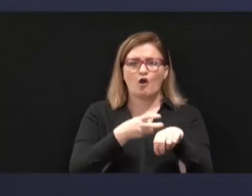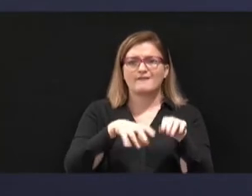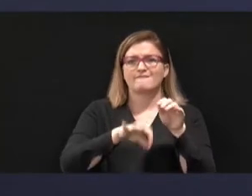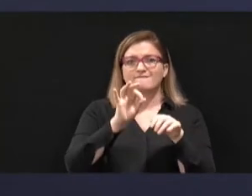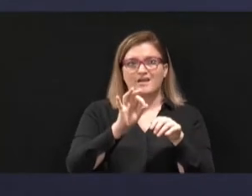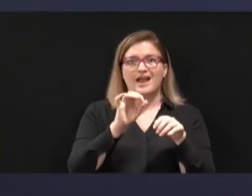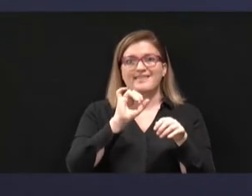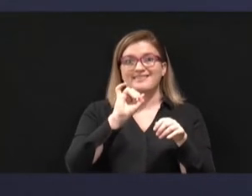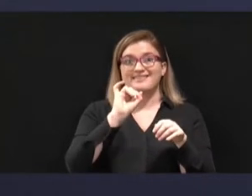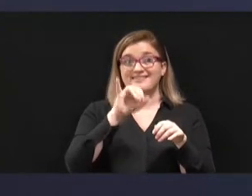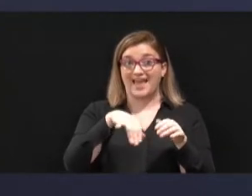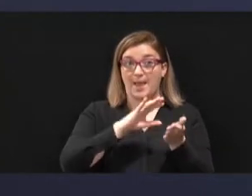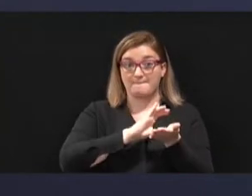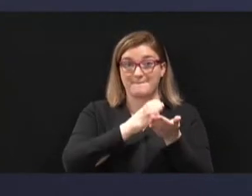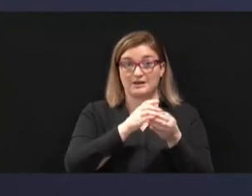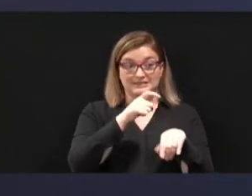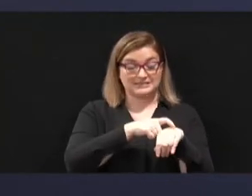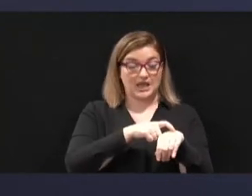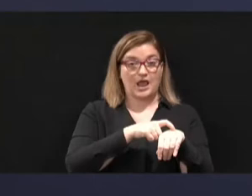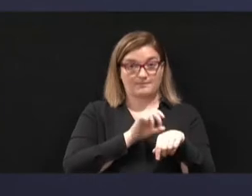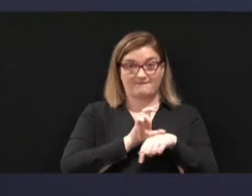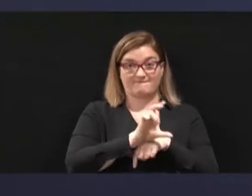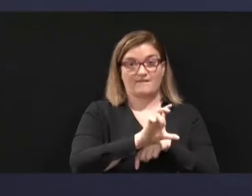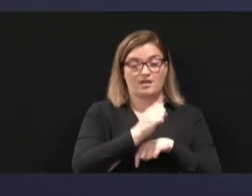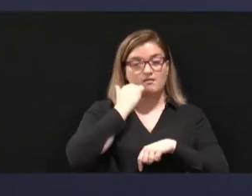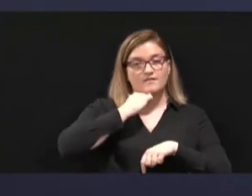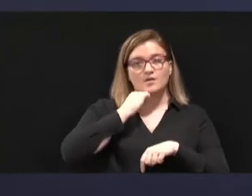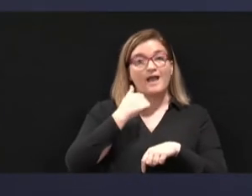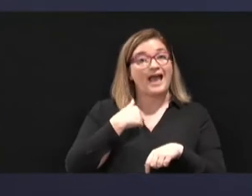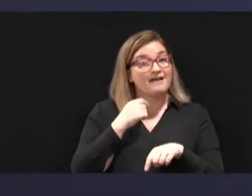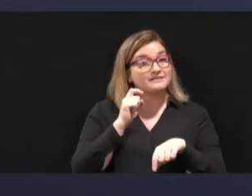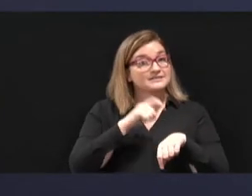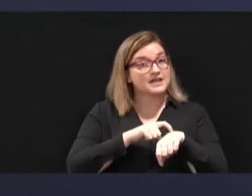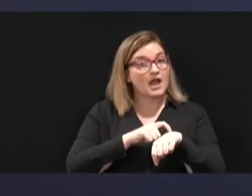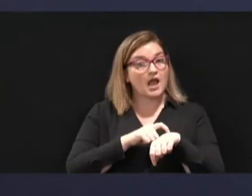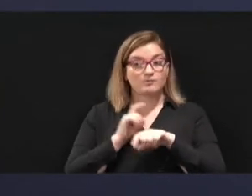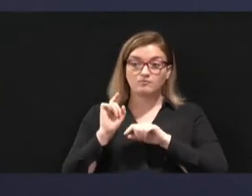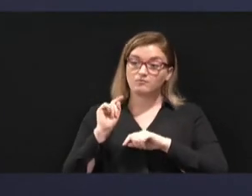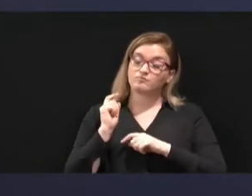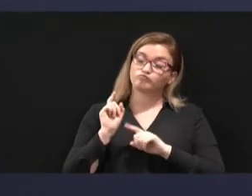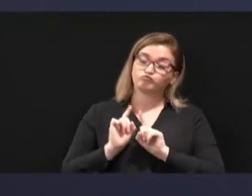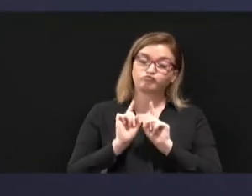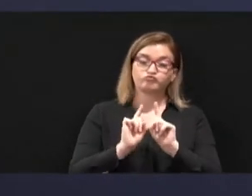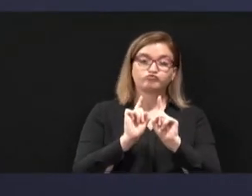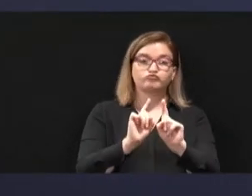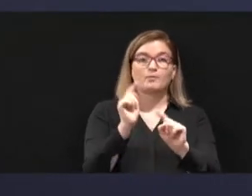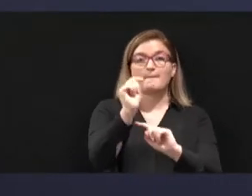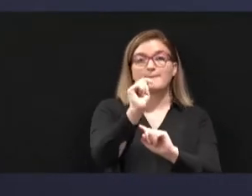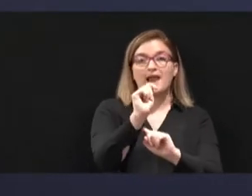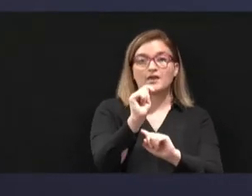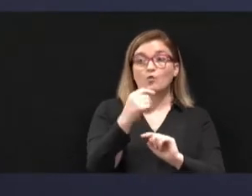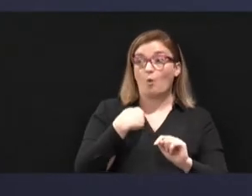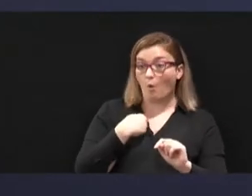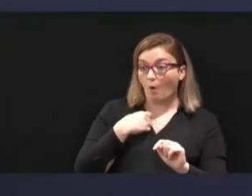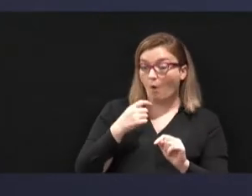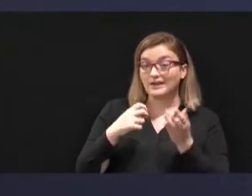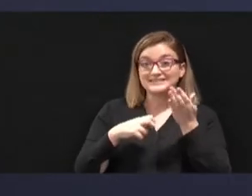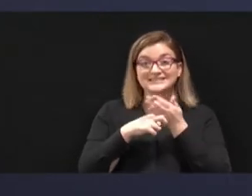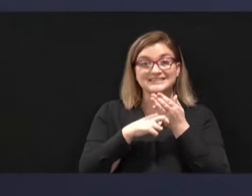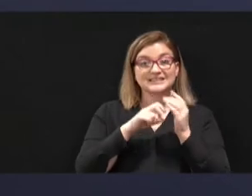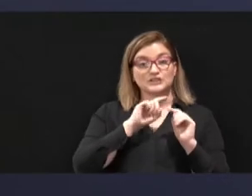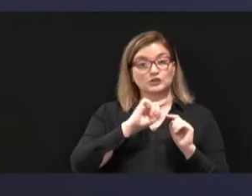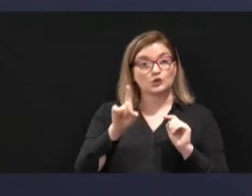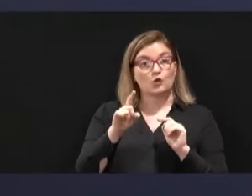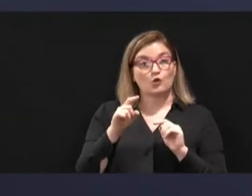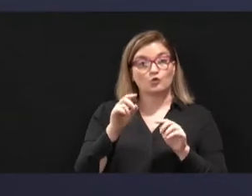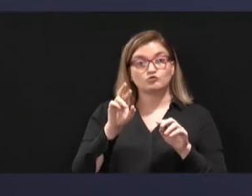right? But we all have time on the way to the bathroom, or kids coming in, or as a ticket to go out to recess, or those kind of things.